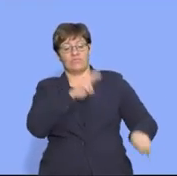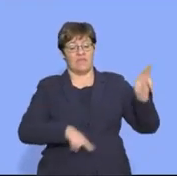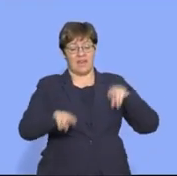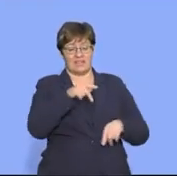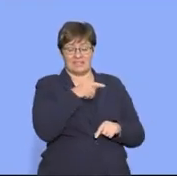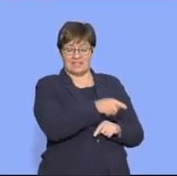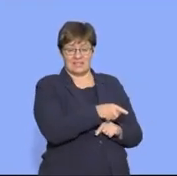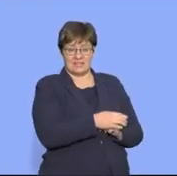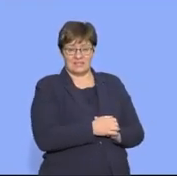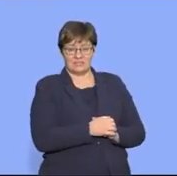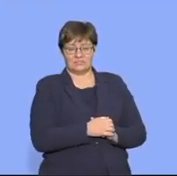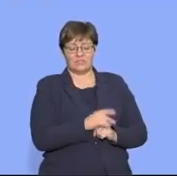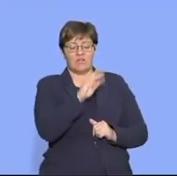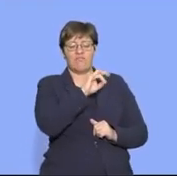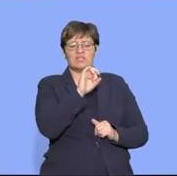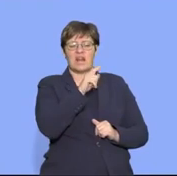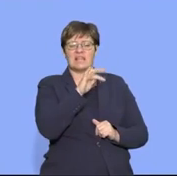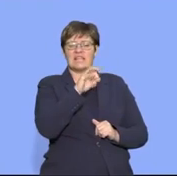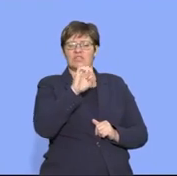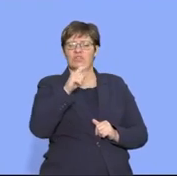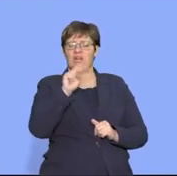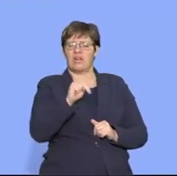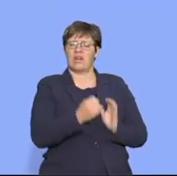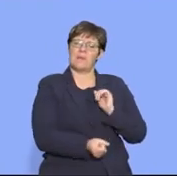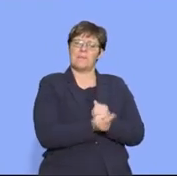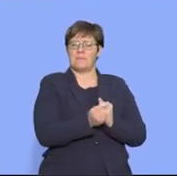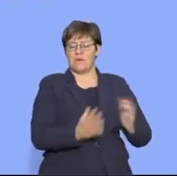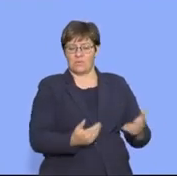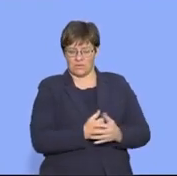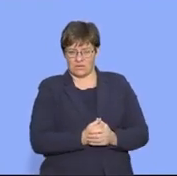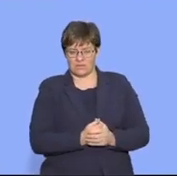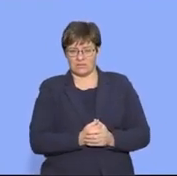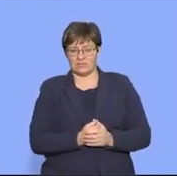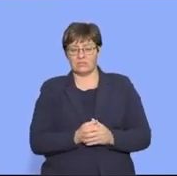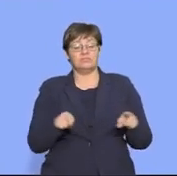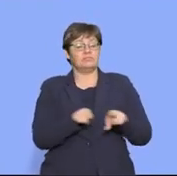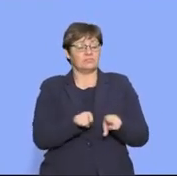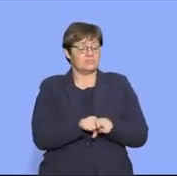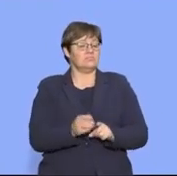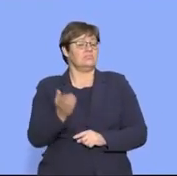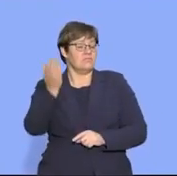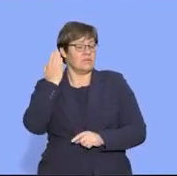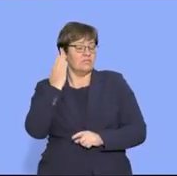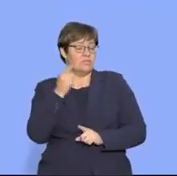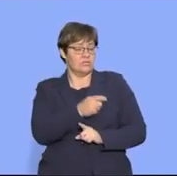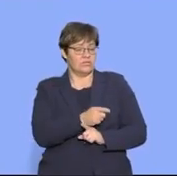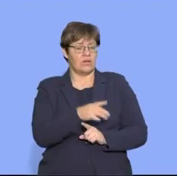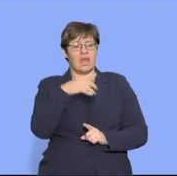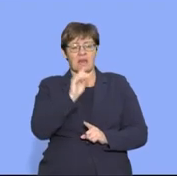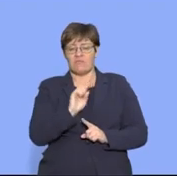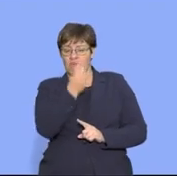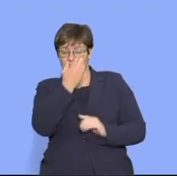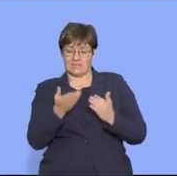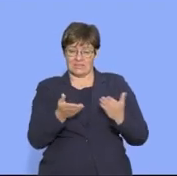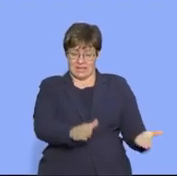We start off with revising how does fossilization occur. This is the same picture as